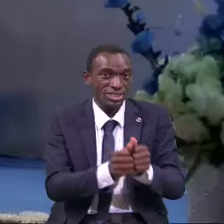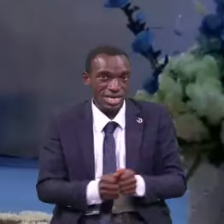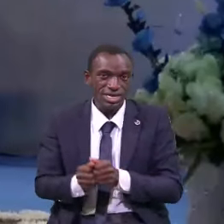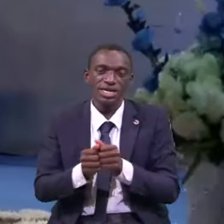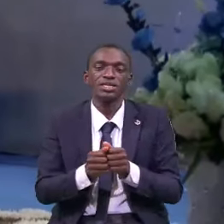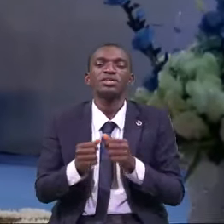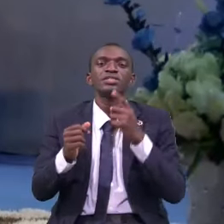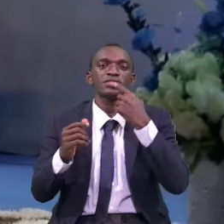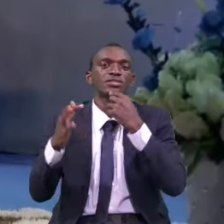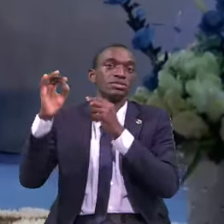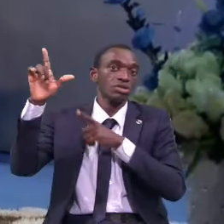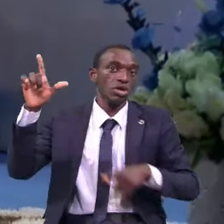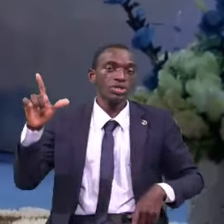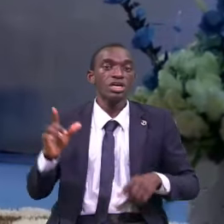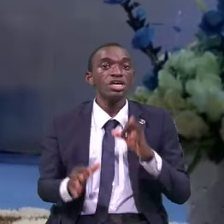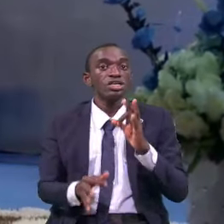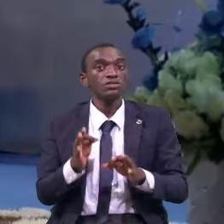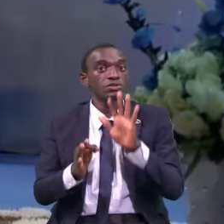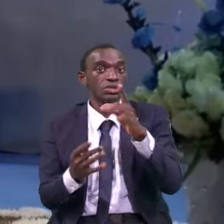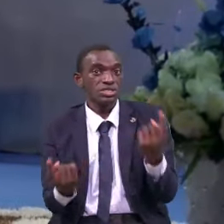Do your sins be as scarlet?